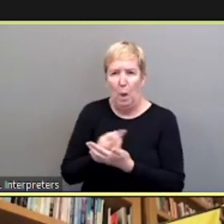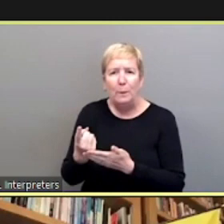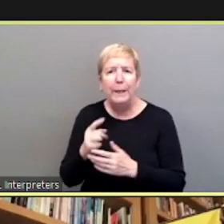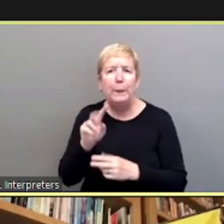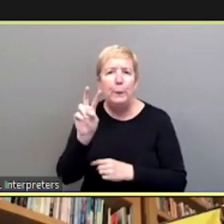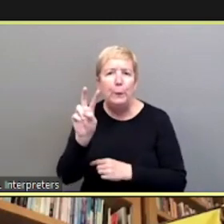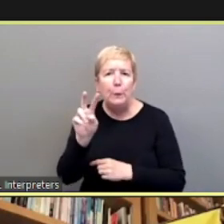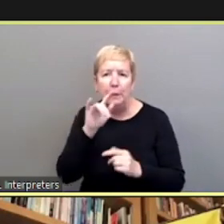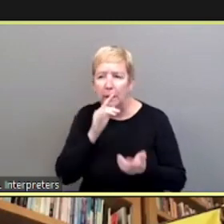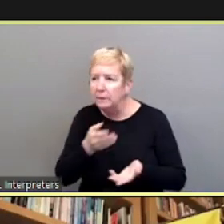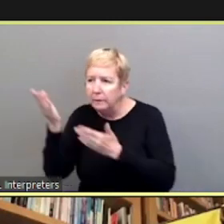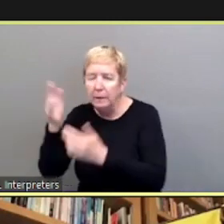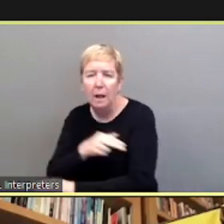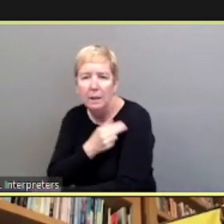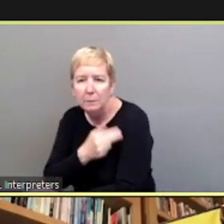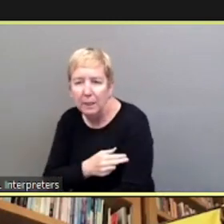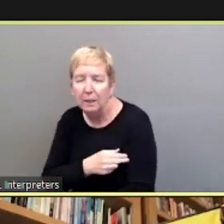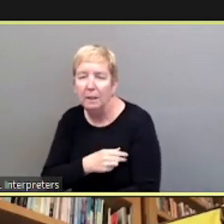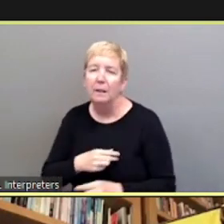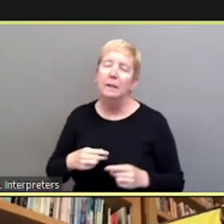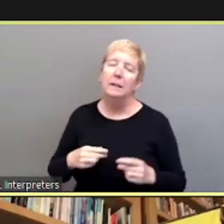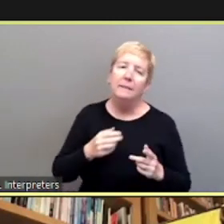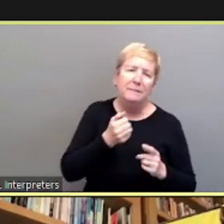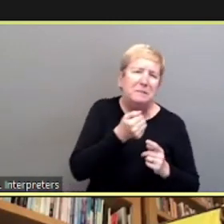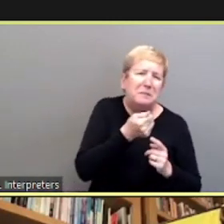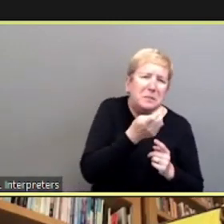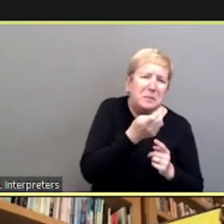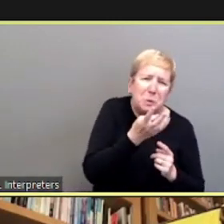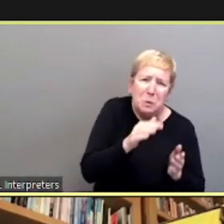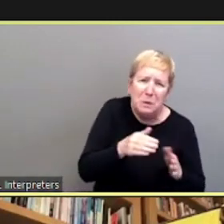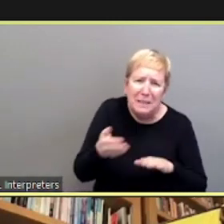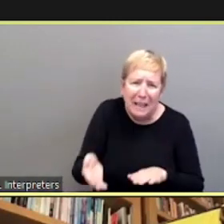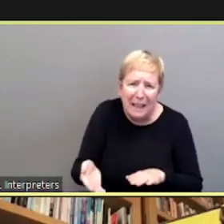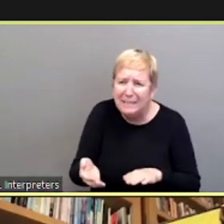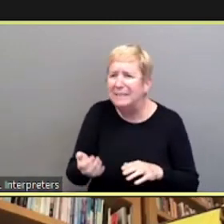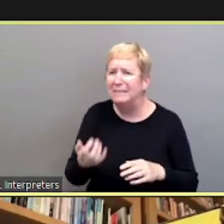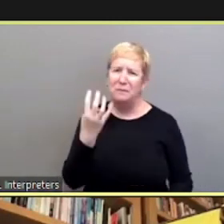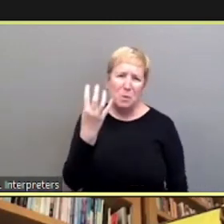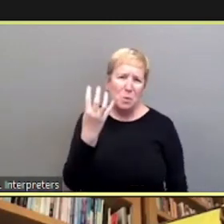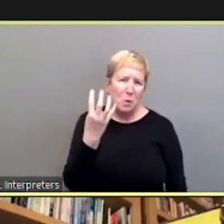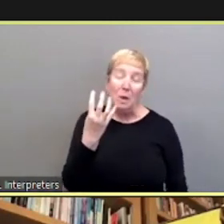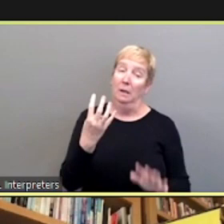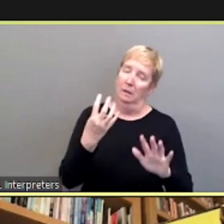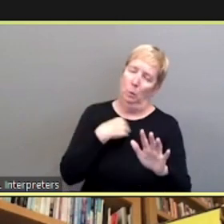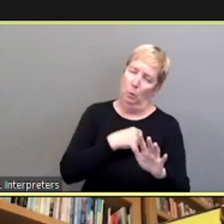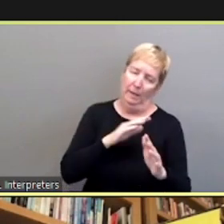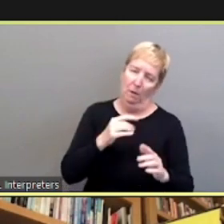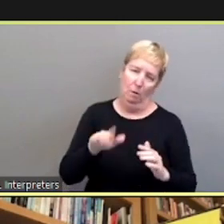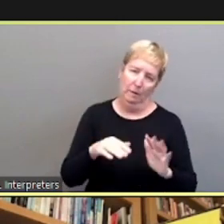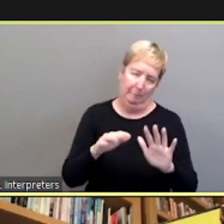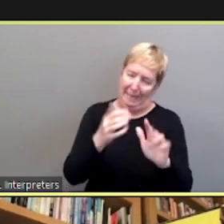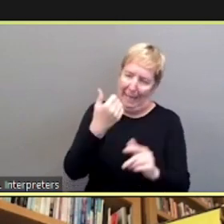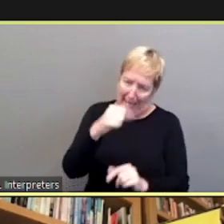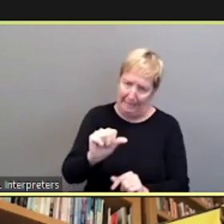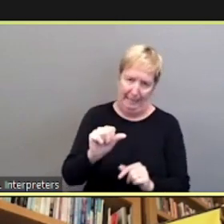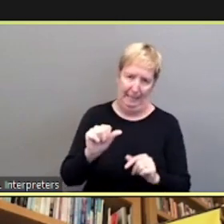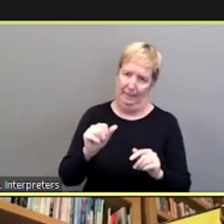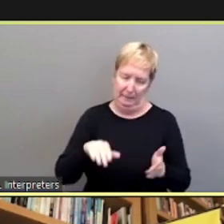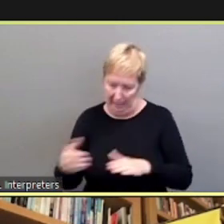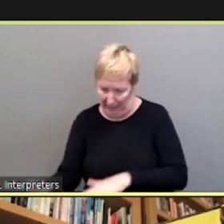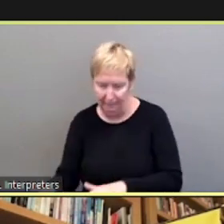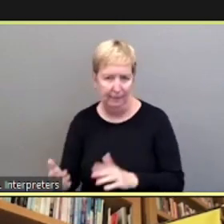course, 1 death is way too many, and we all feel that even more deeply when it's a child, but only 4 deaths in the